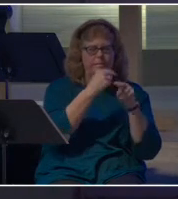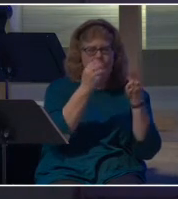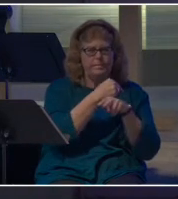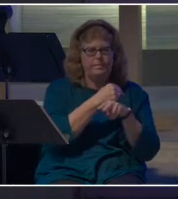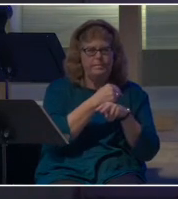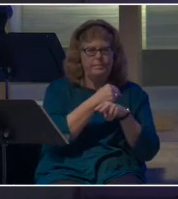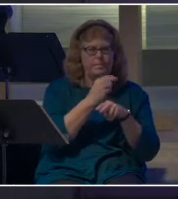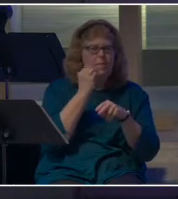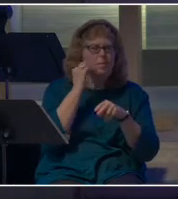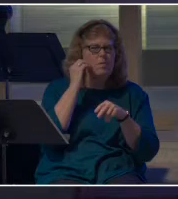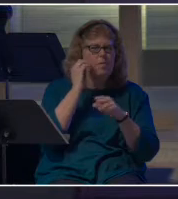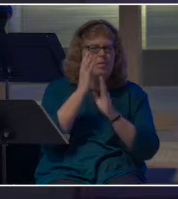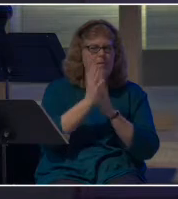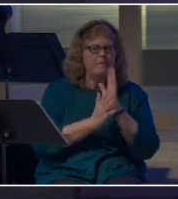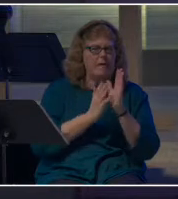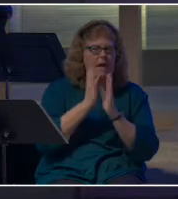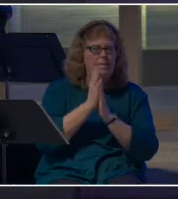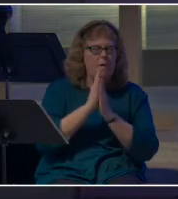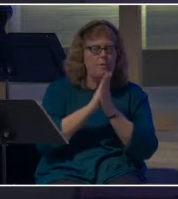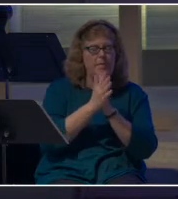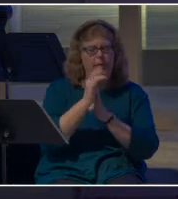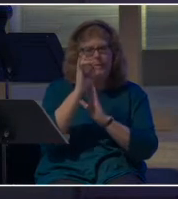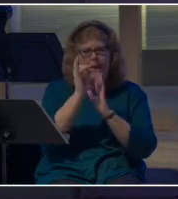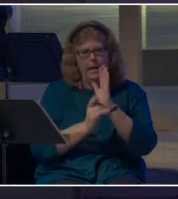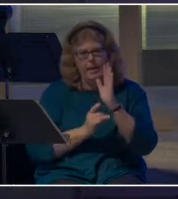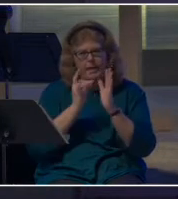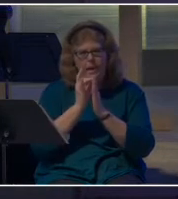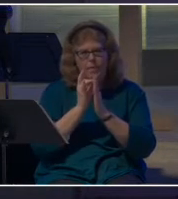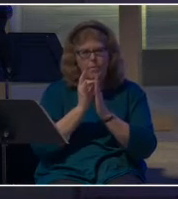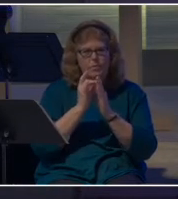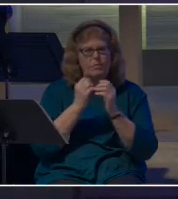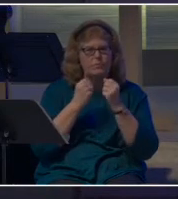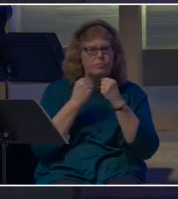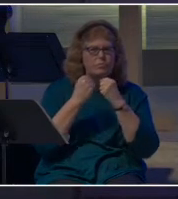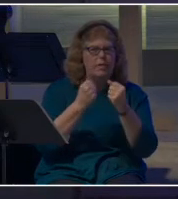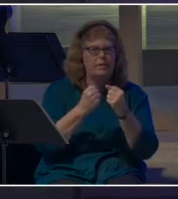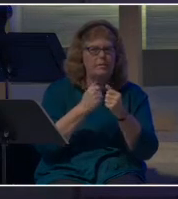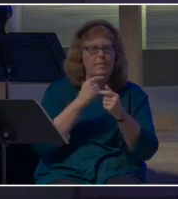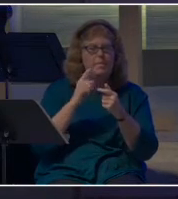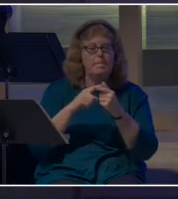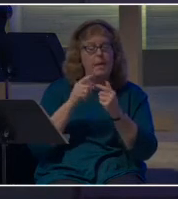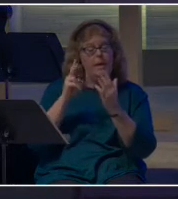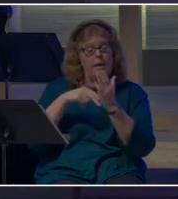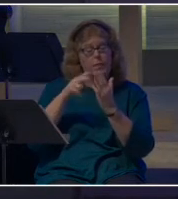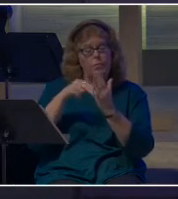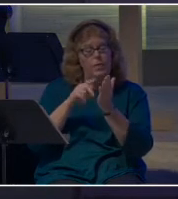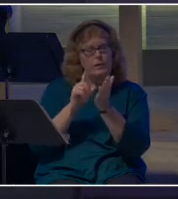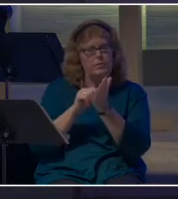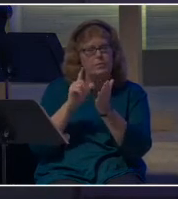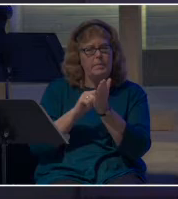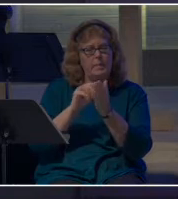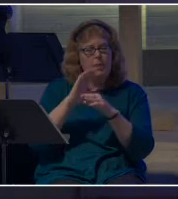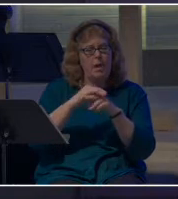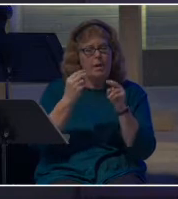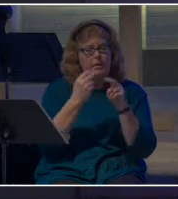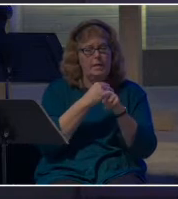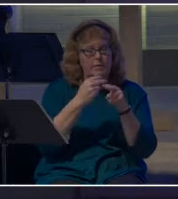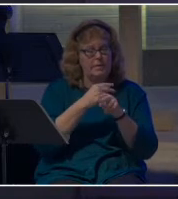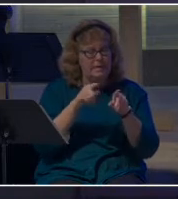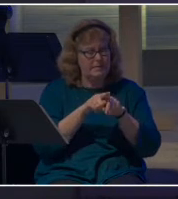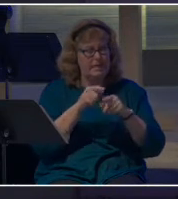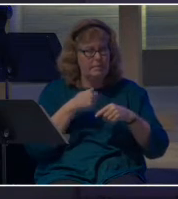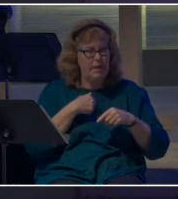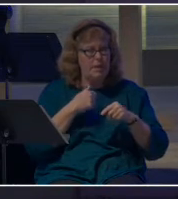I got home. A 5-hour drive became an 8-hour drive. And then I read in the news that on the interstate that I was